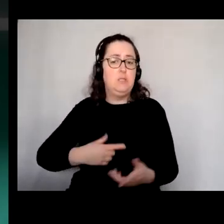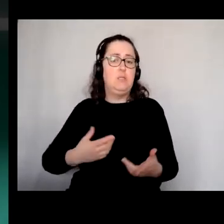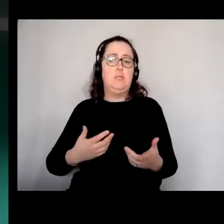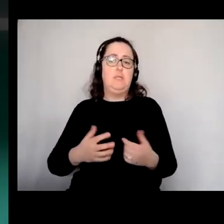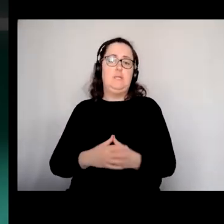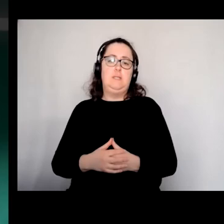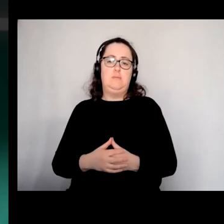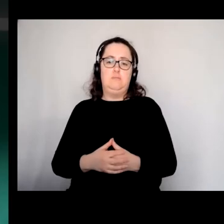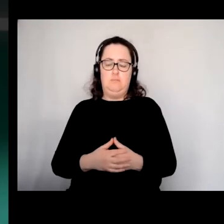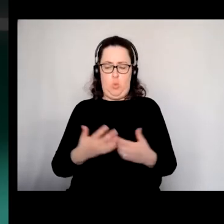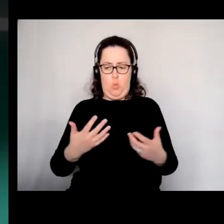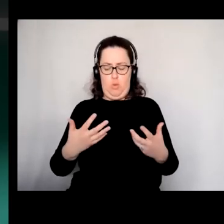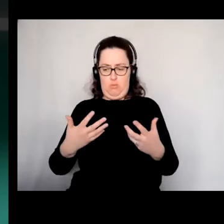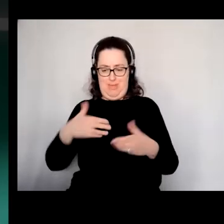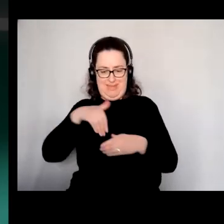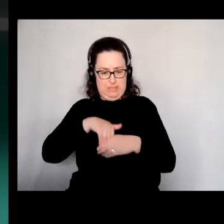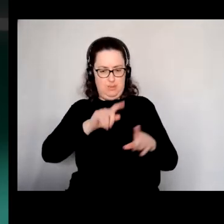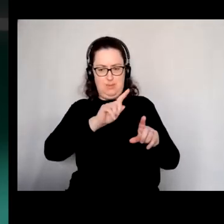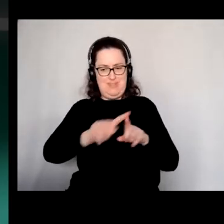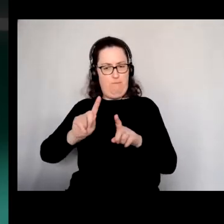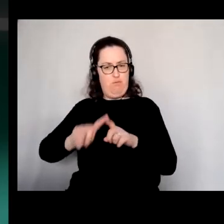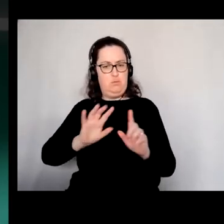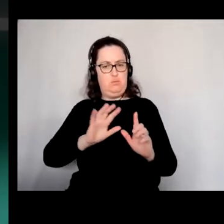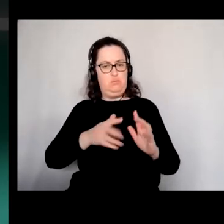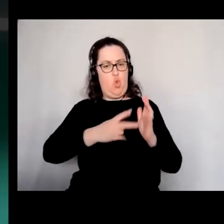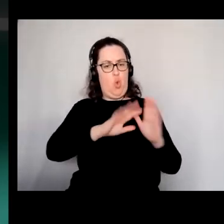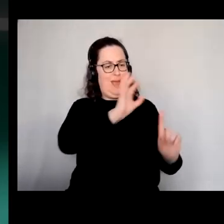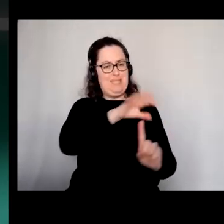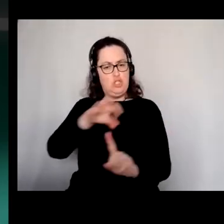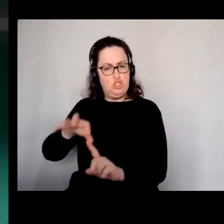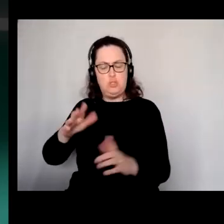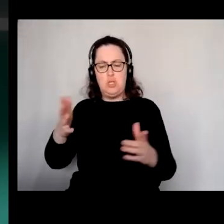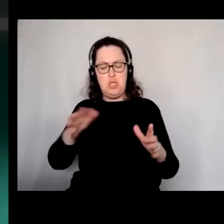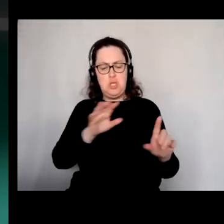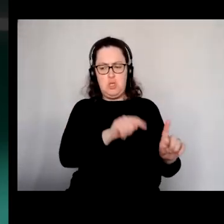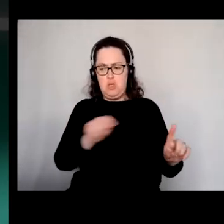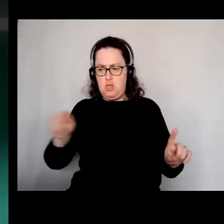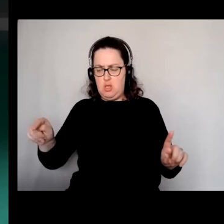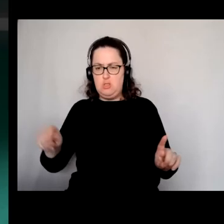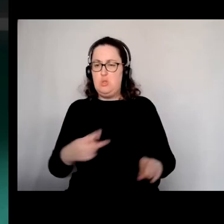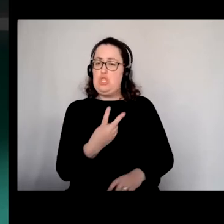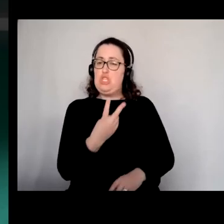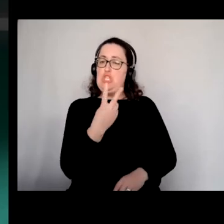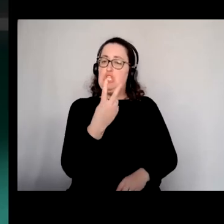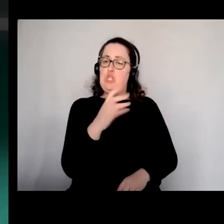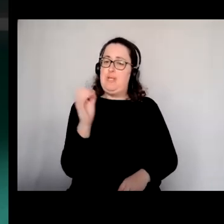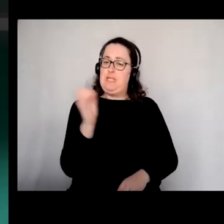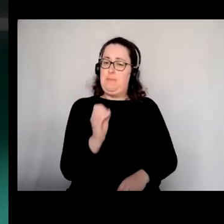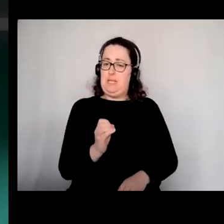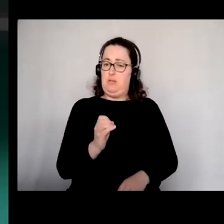different minorities, different identities within organizations. And, you know, there's